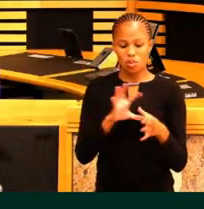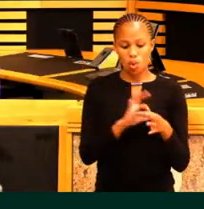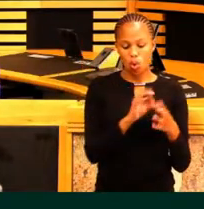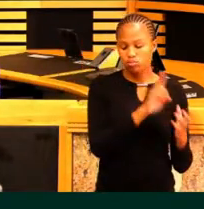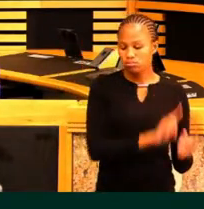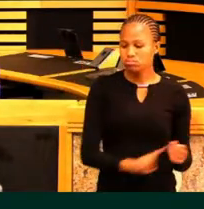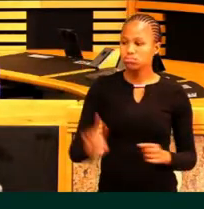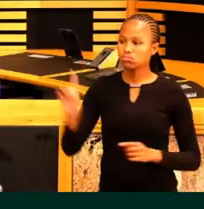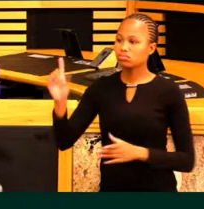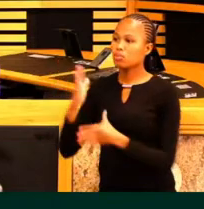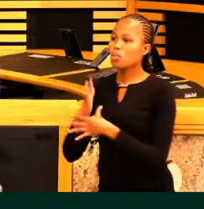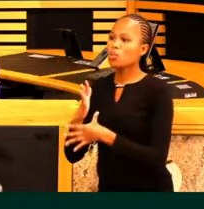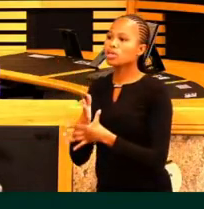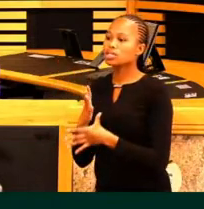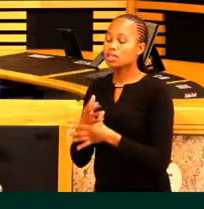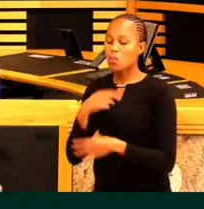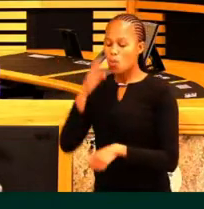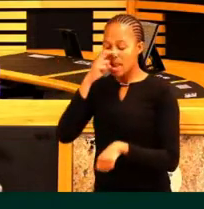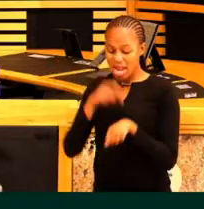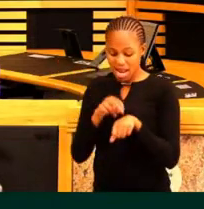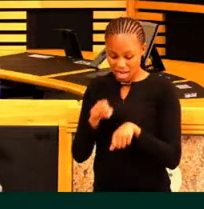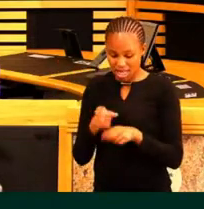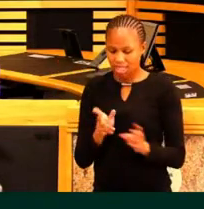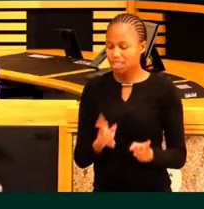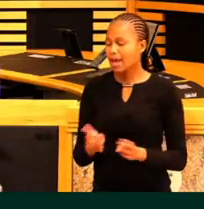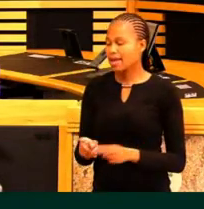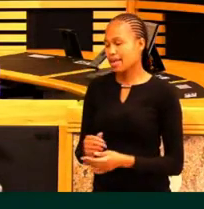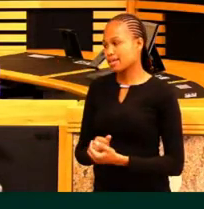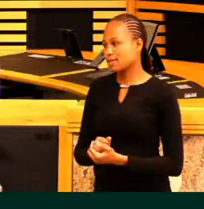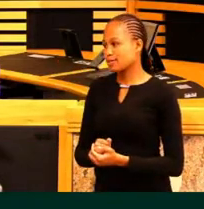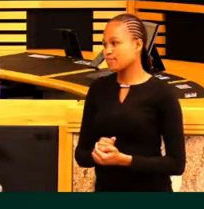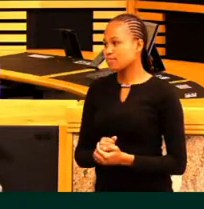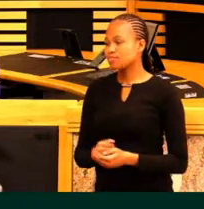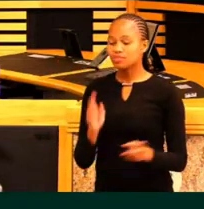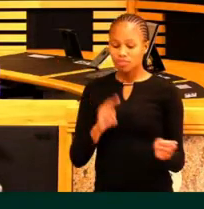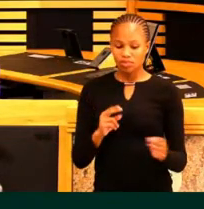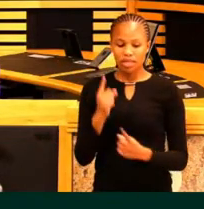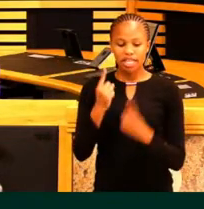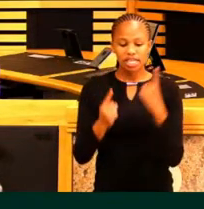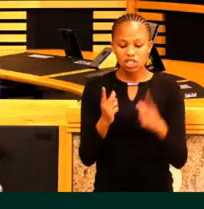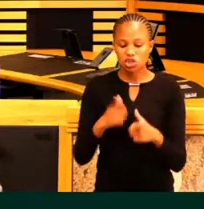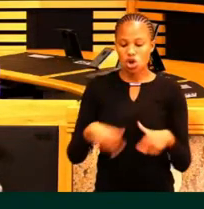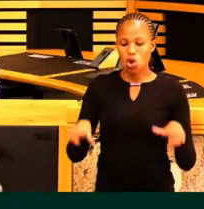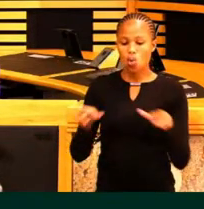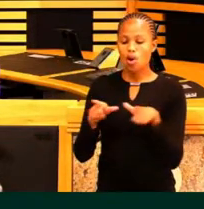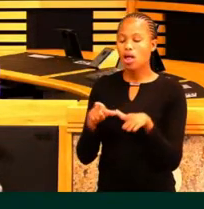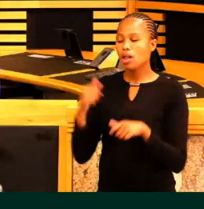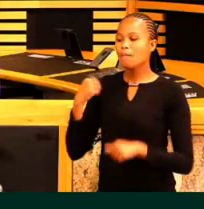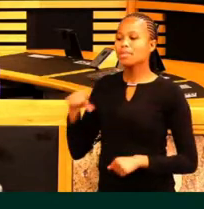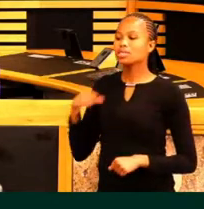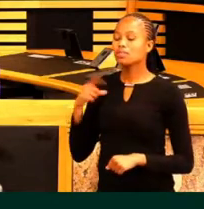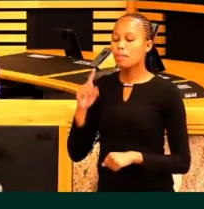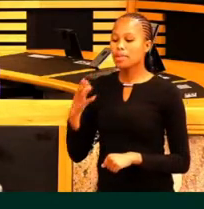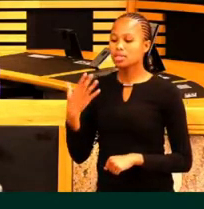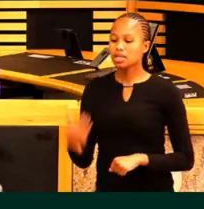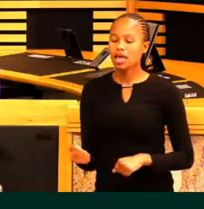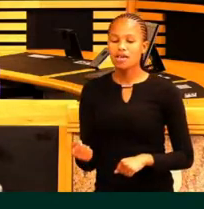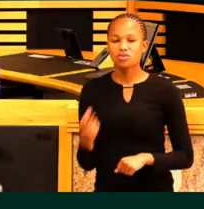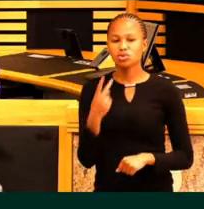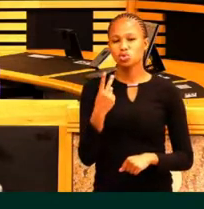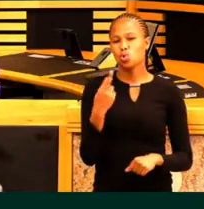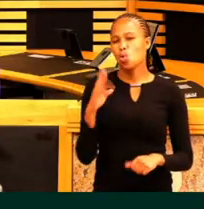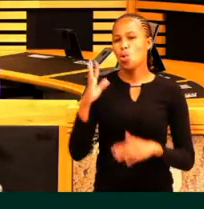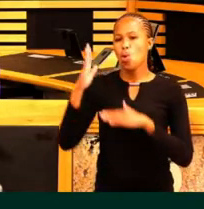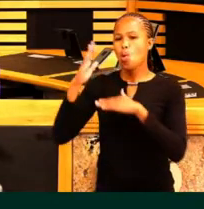so we need that again again each local municipality must have at least two and more